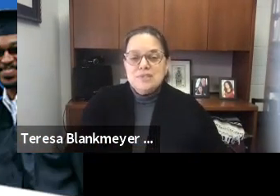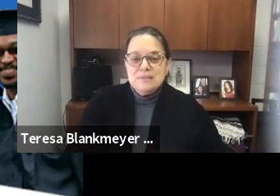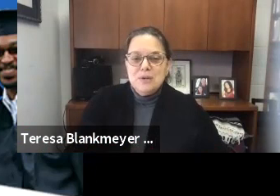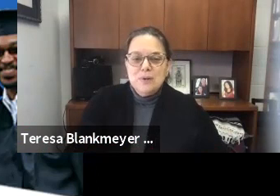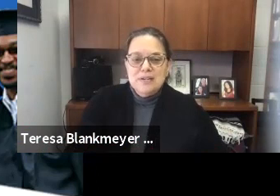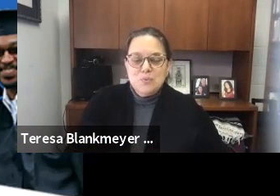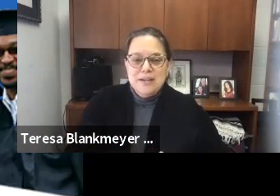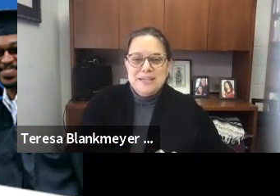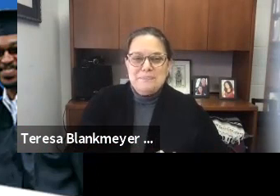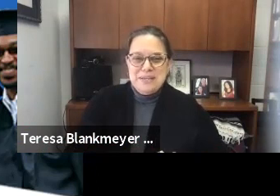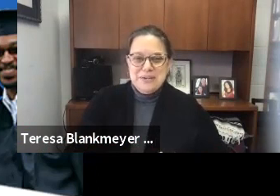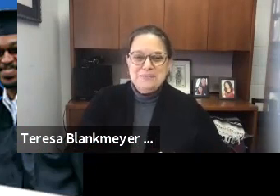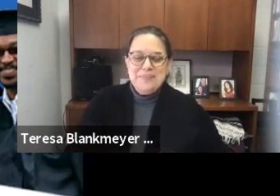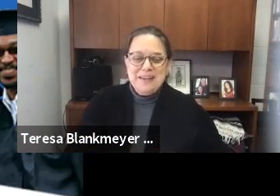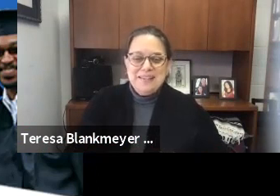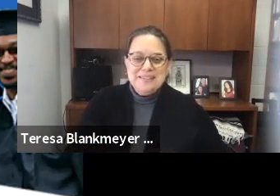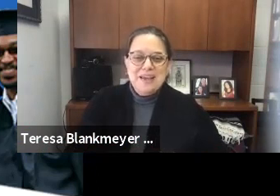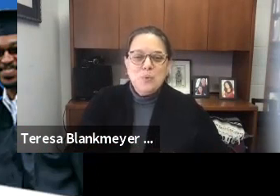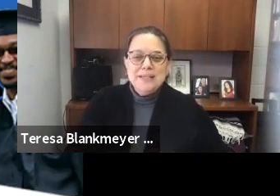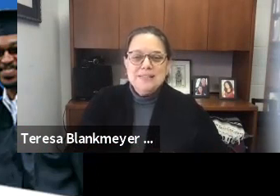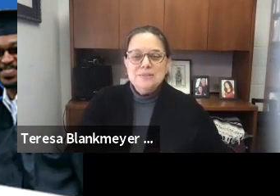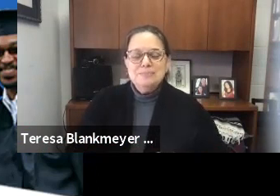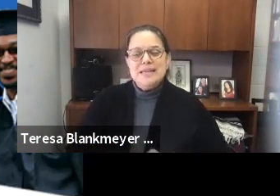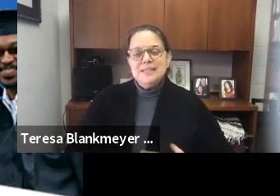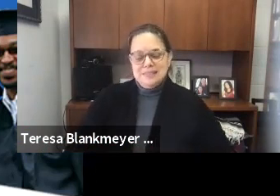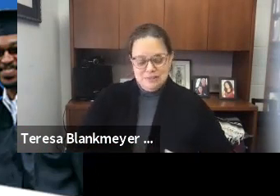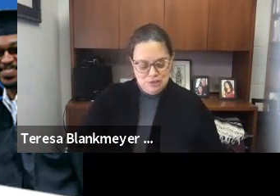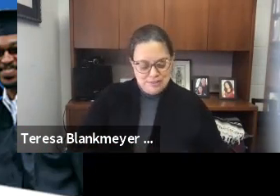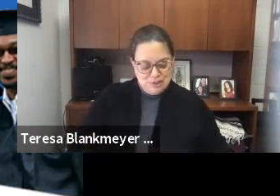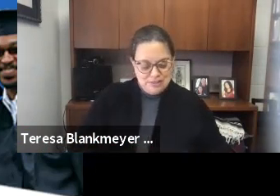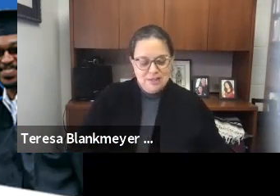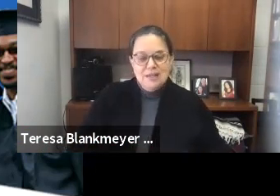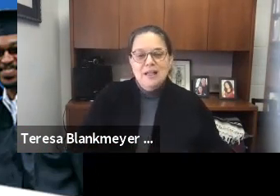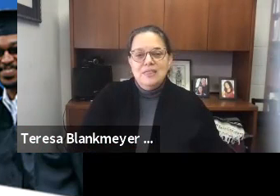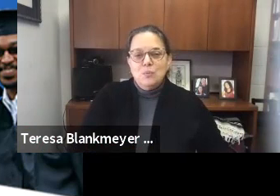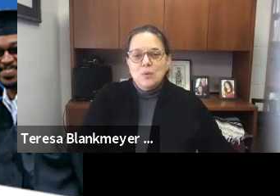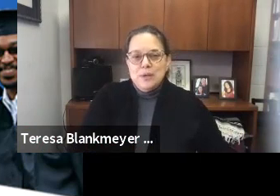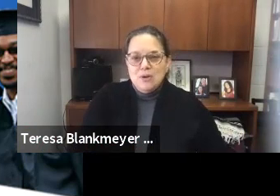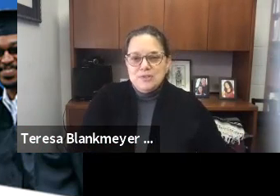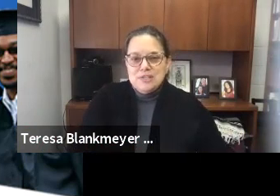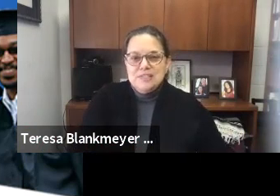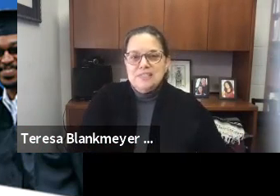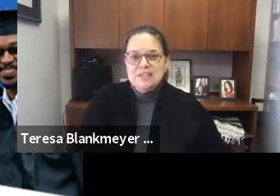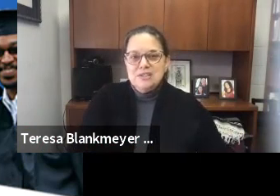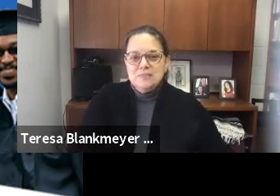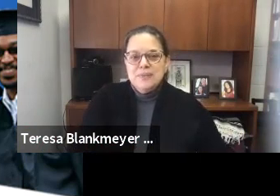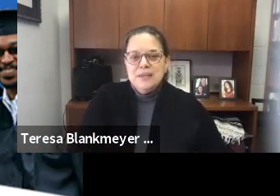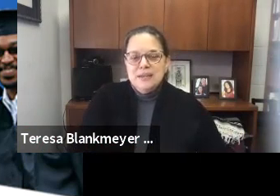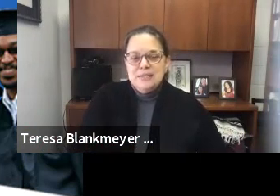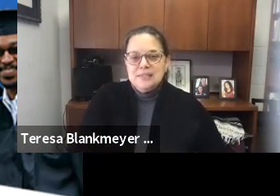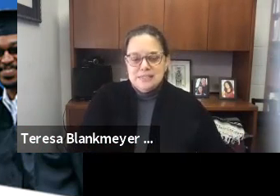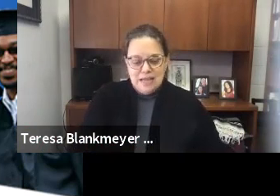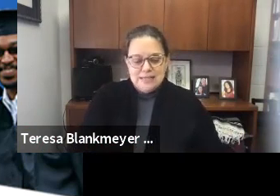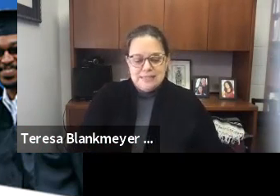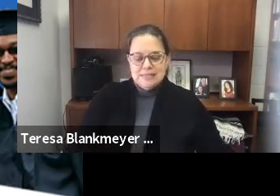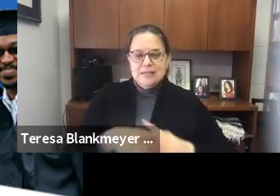I'm just about ready to wind up here, and I wanted to make the suggestion that what we ought to consider